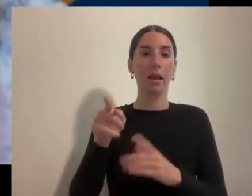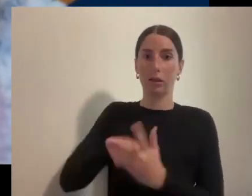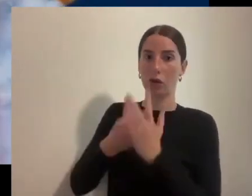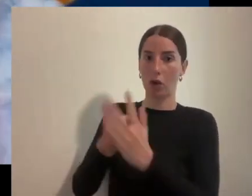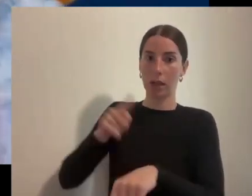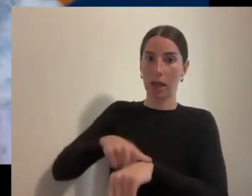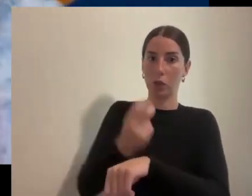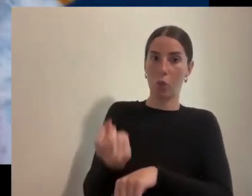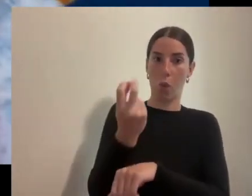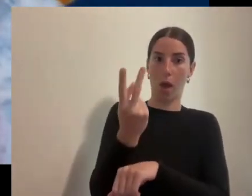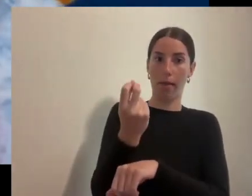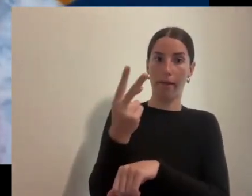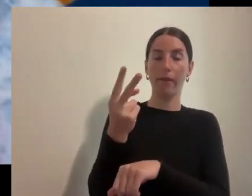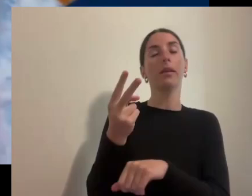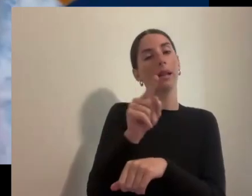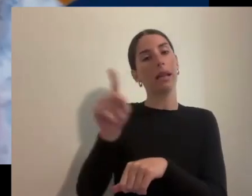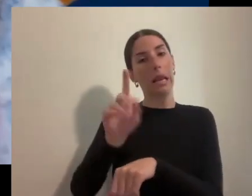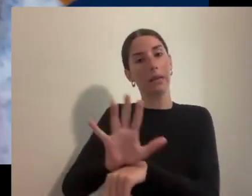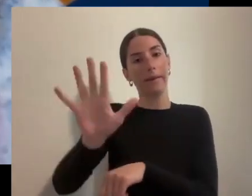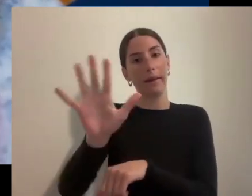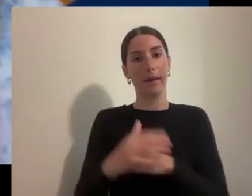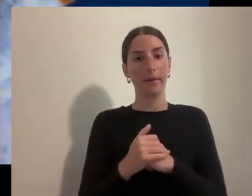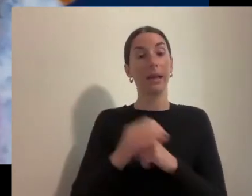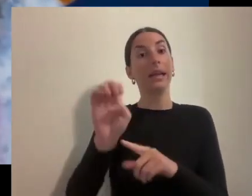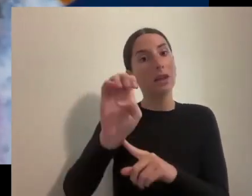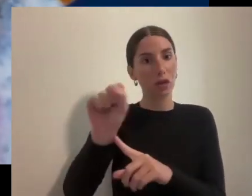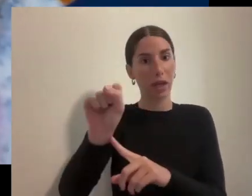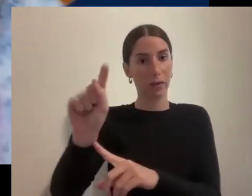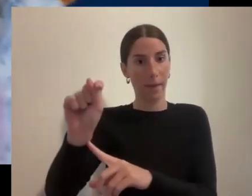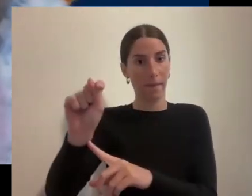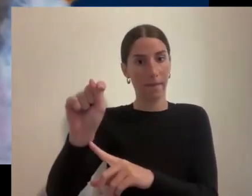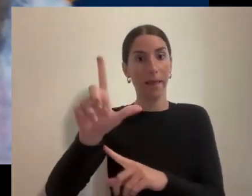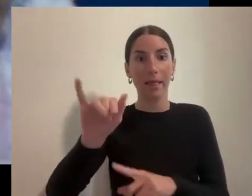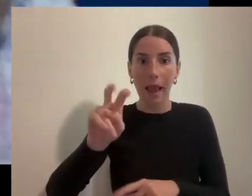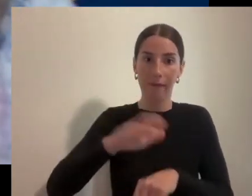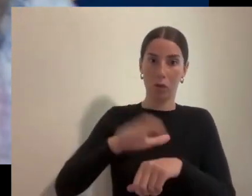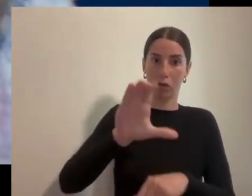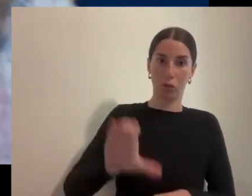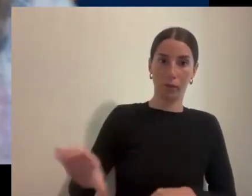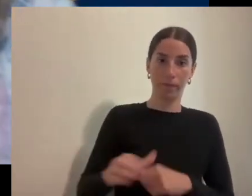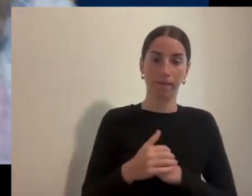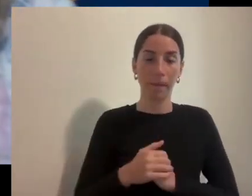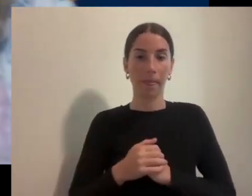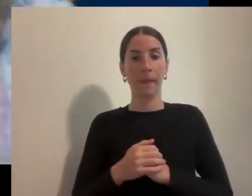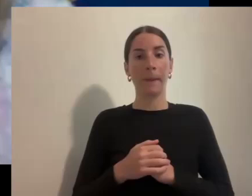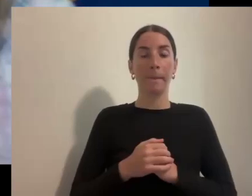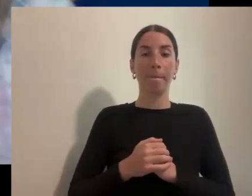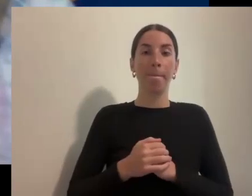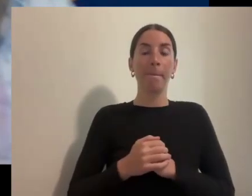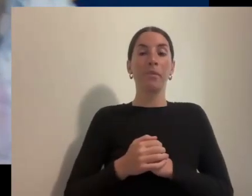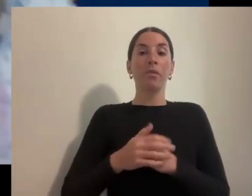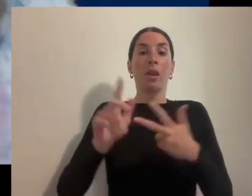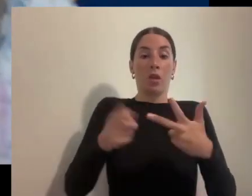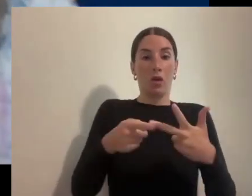12 and ends at 5 p.m. Eastern Time as well, live on Zoom. Our third